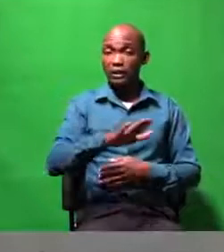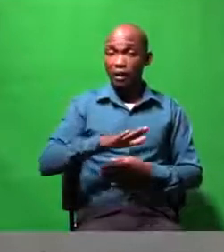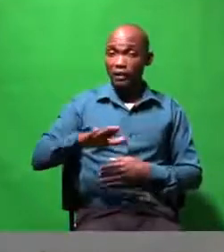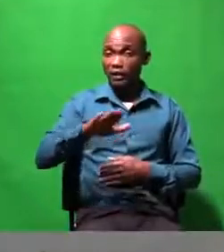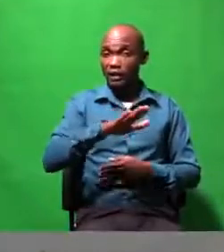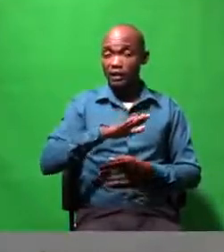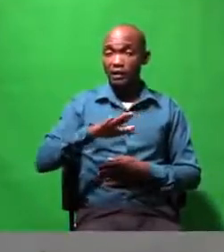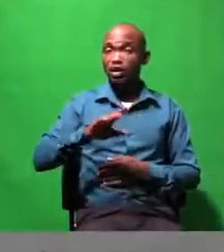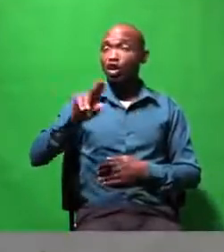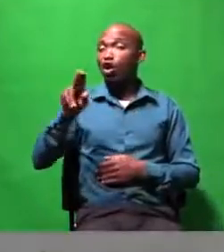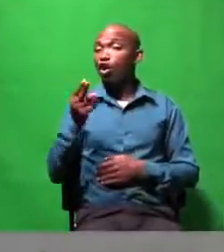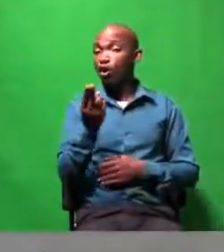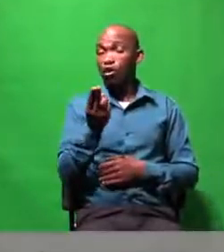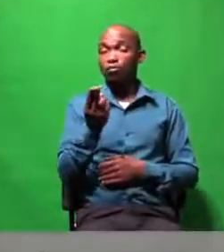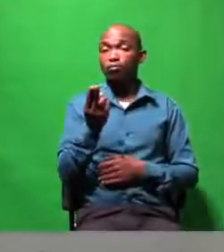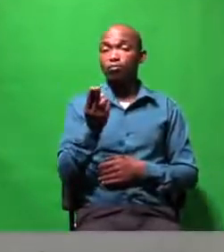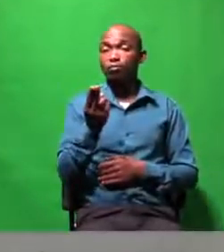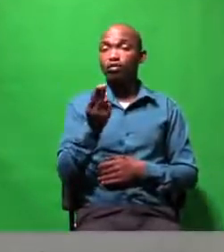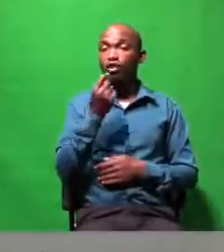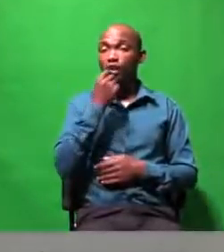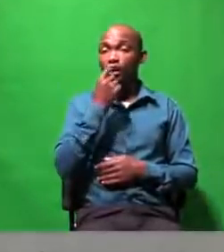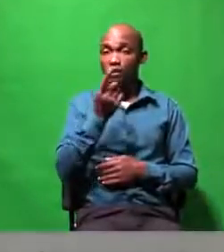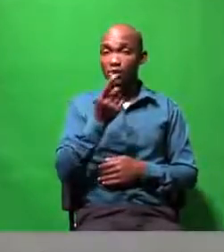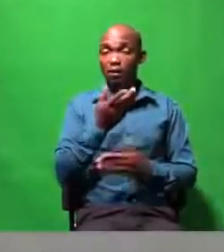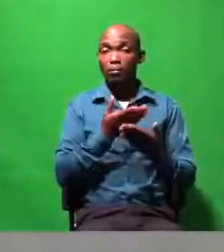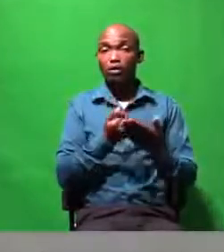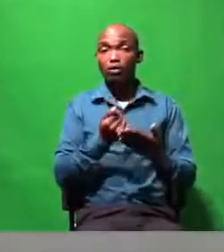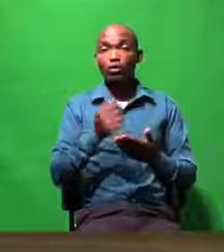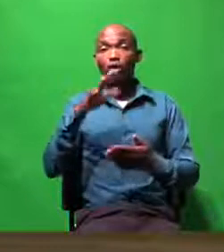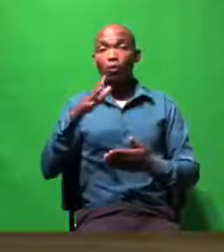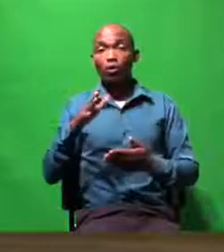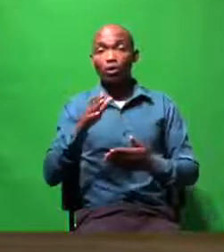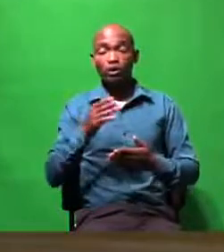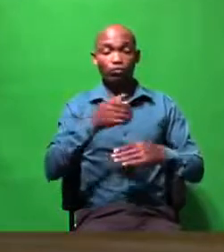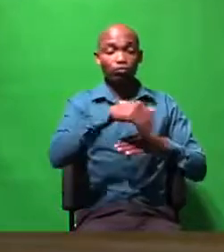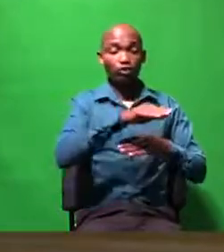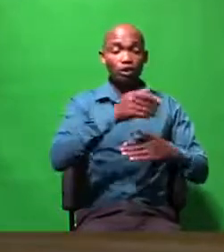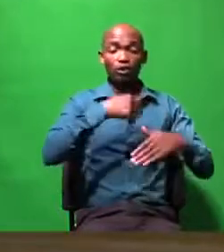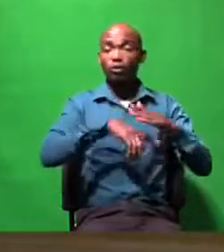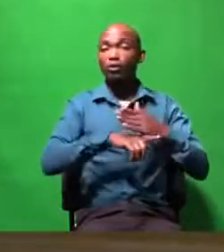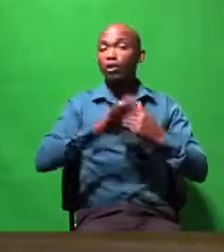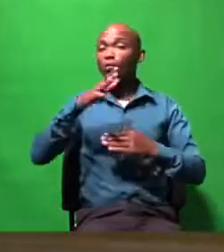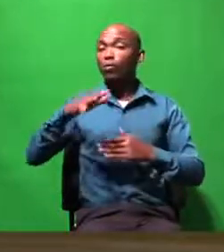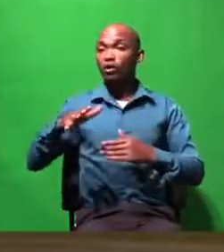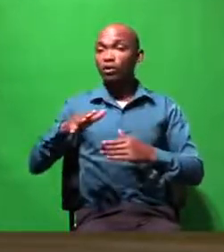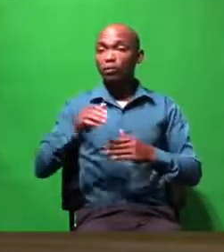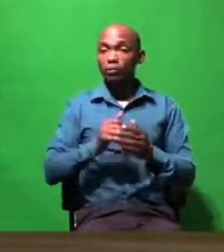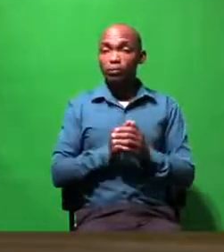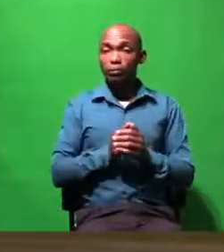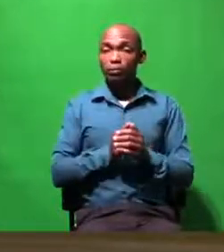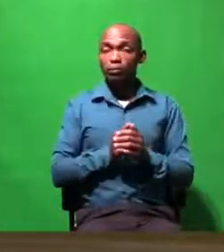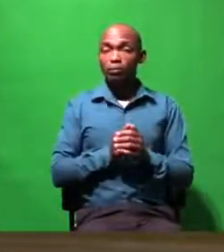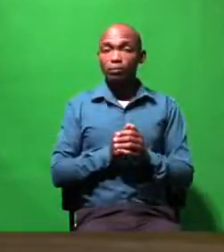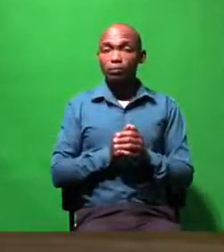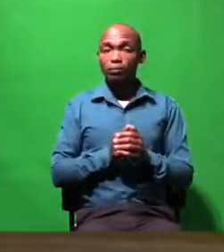ocean surfaces, we can say the water that covered in the ocean. But when we move down, first we